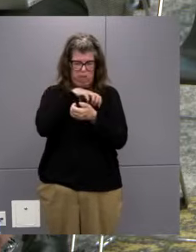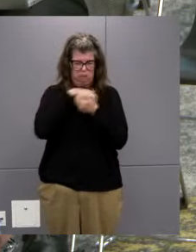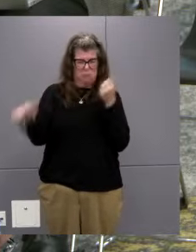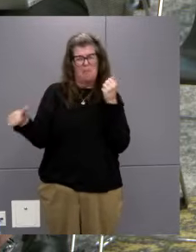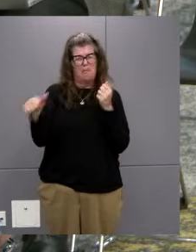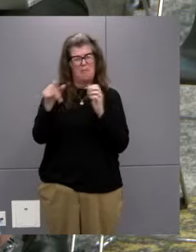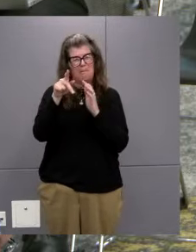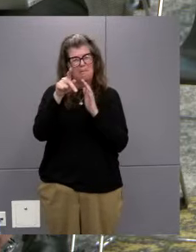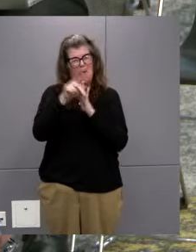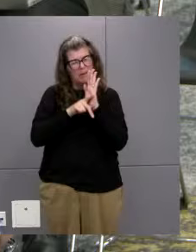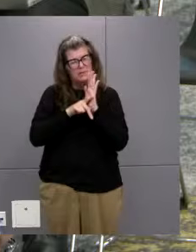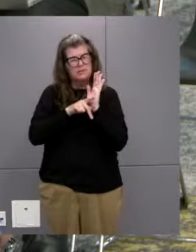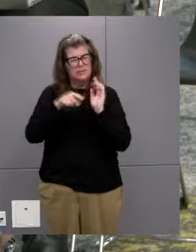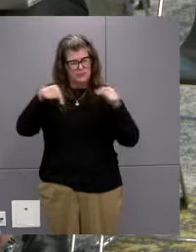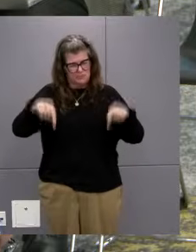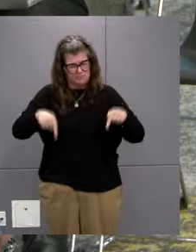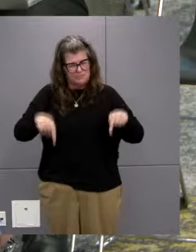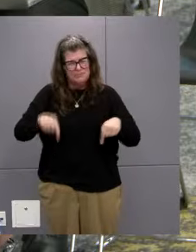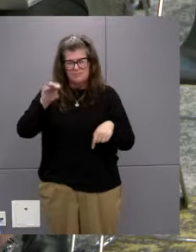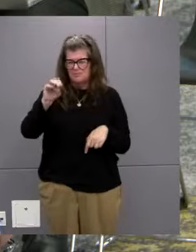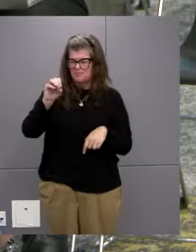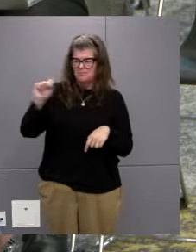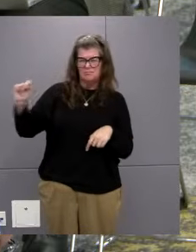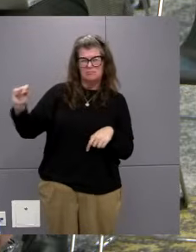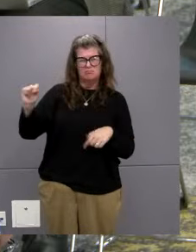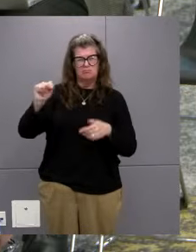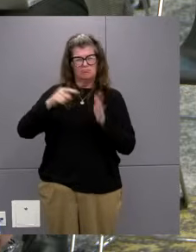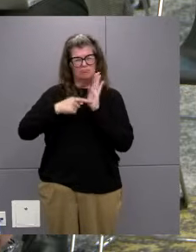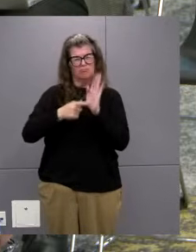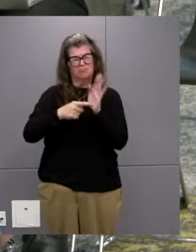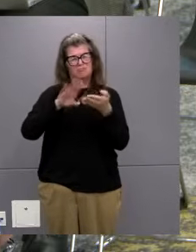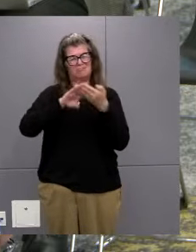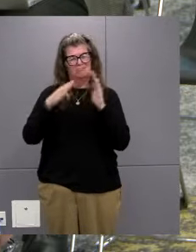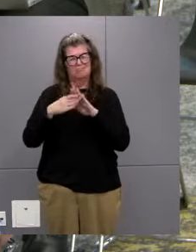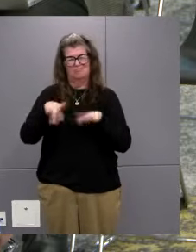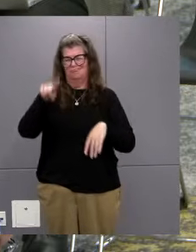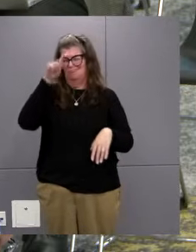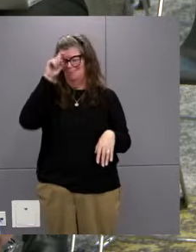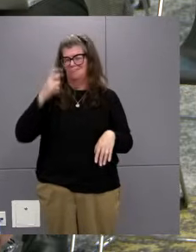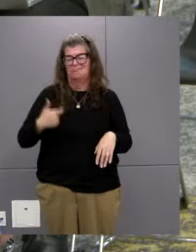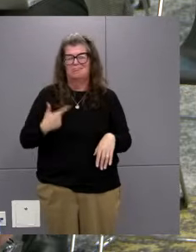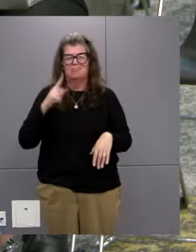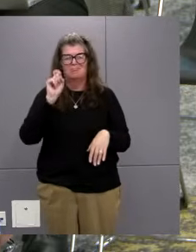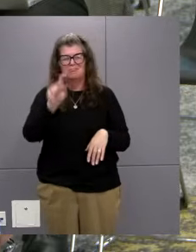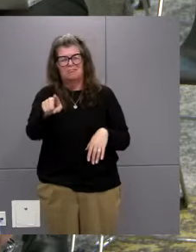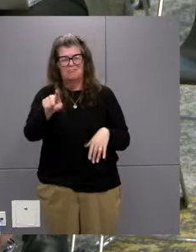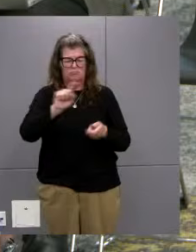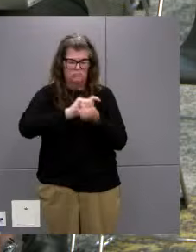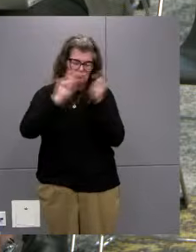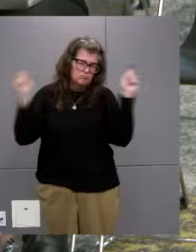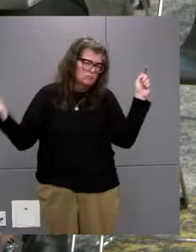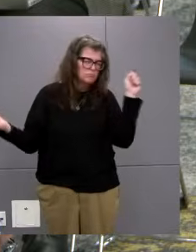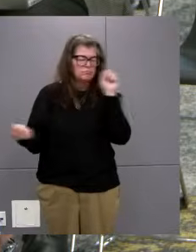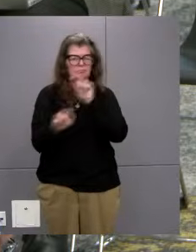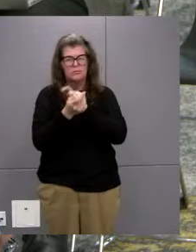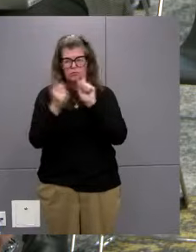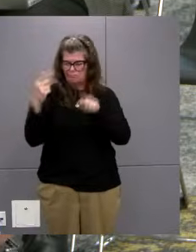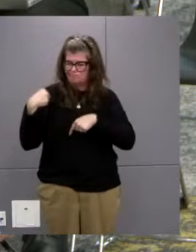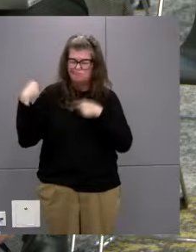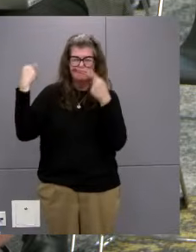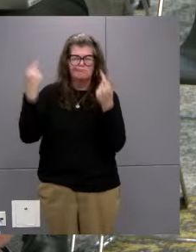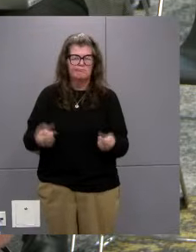a community college that represents the community. I am asking you to change what we see